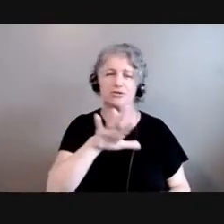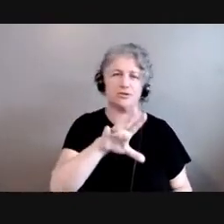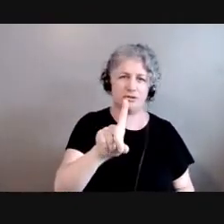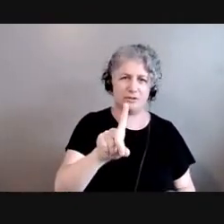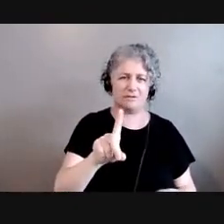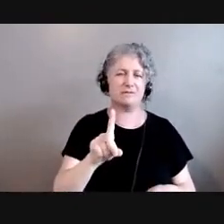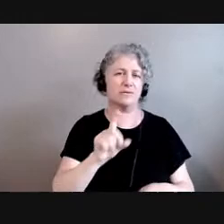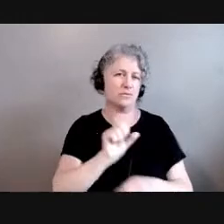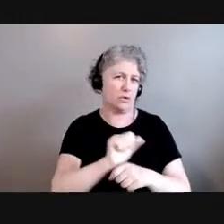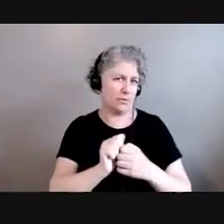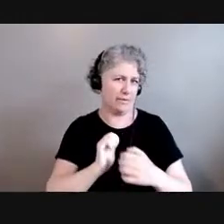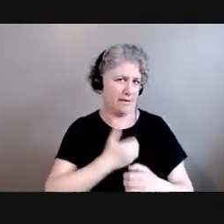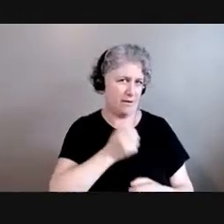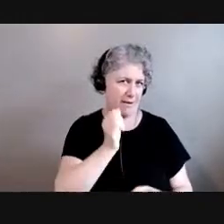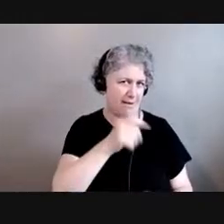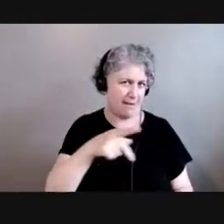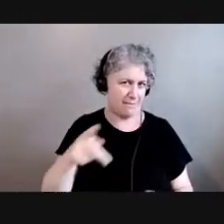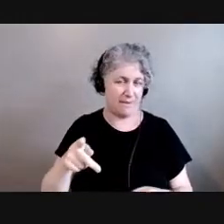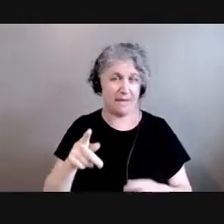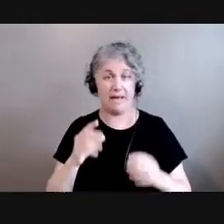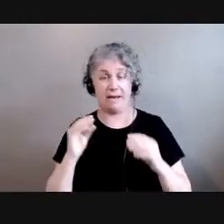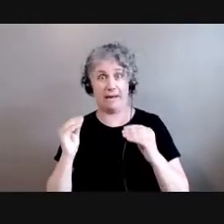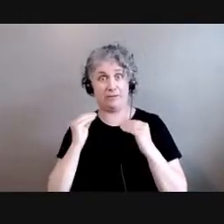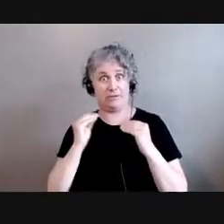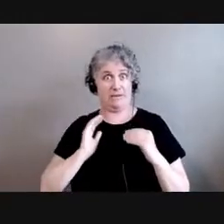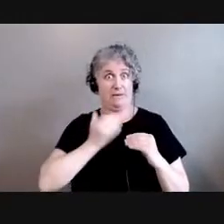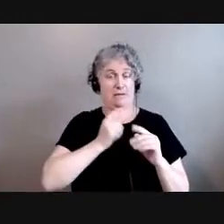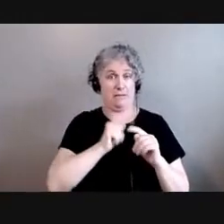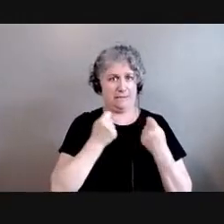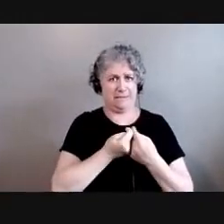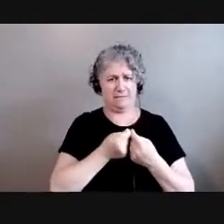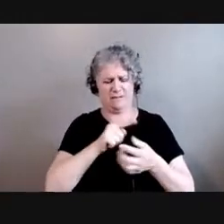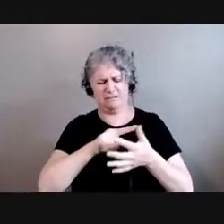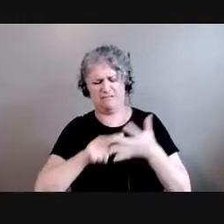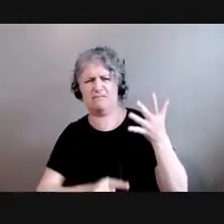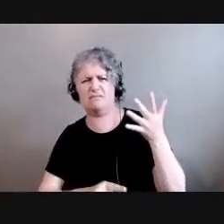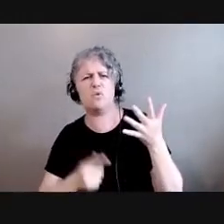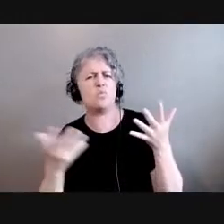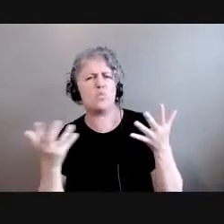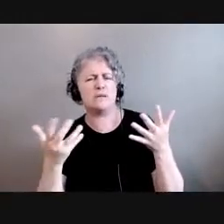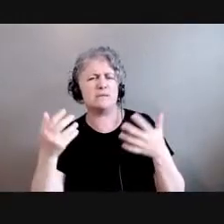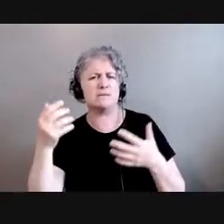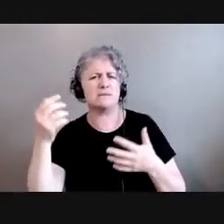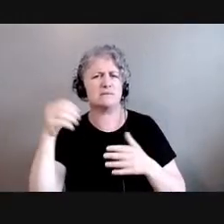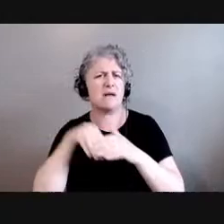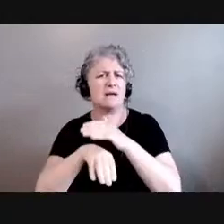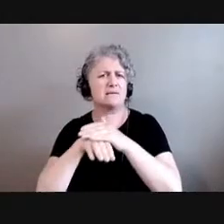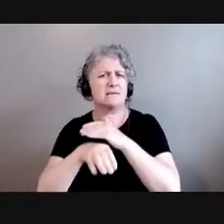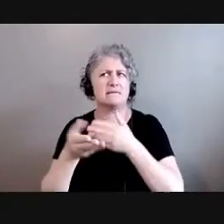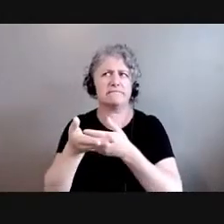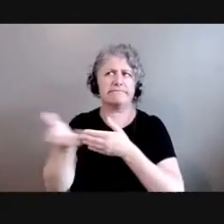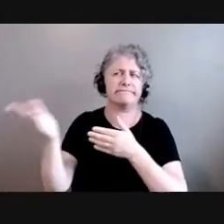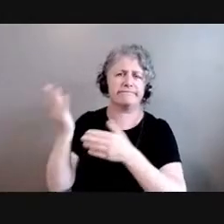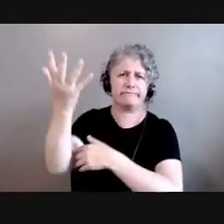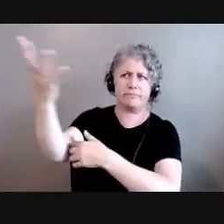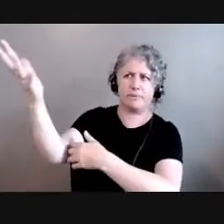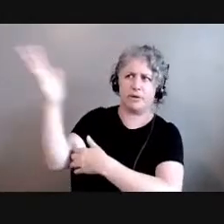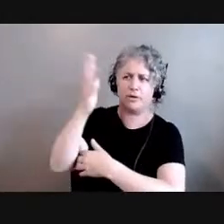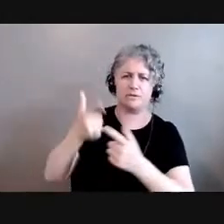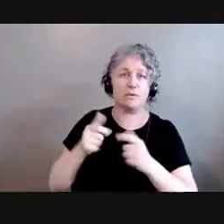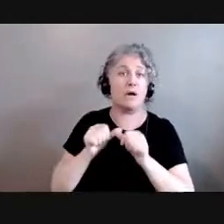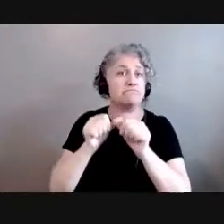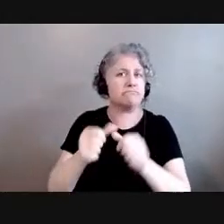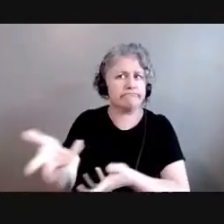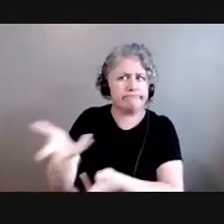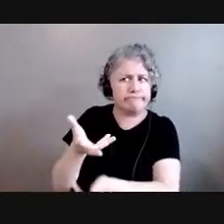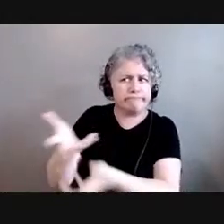teams on the importance of accessibility and elements as we kind of continue to engage. And I'm really excited